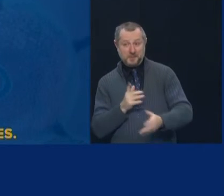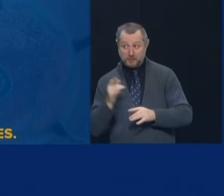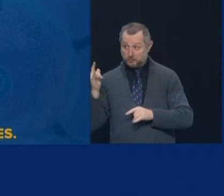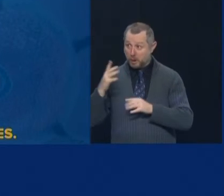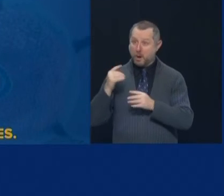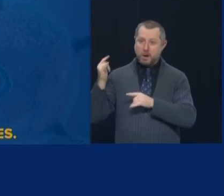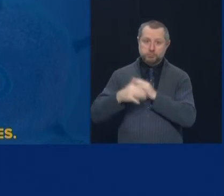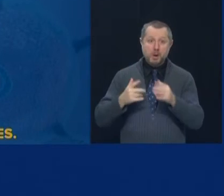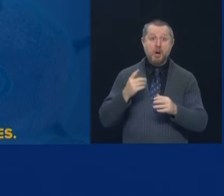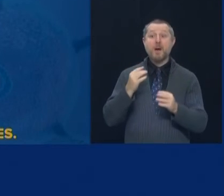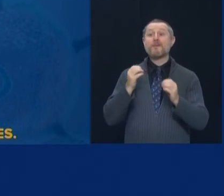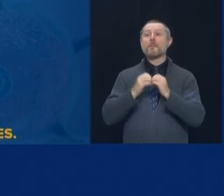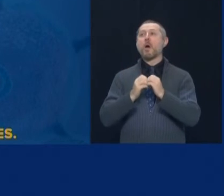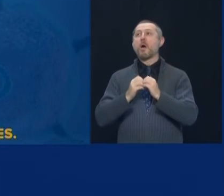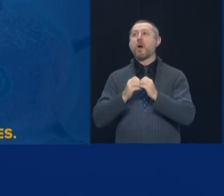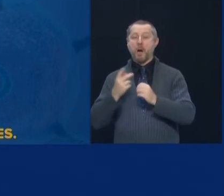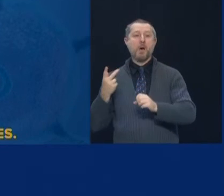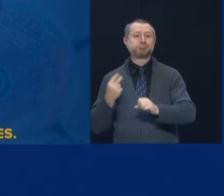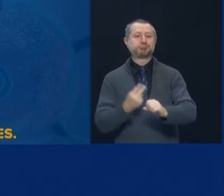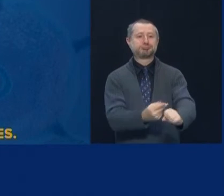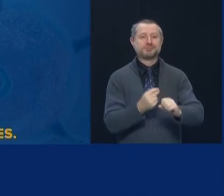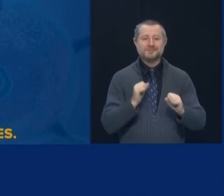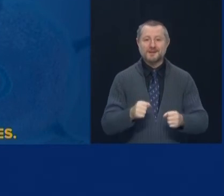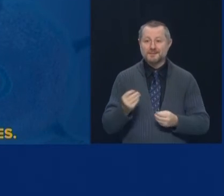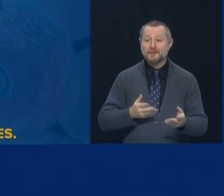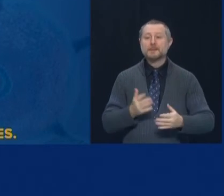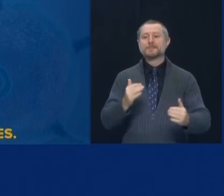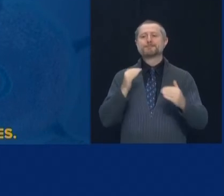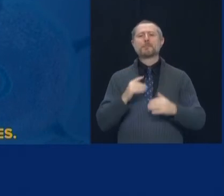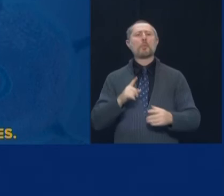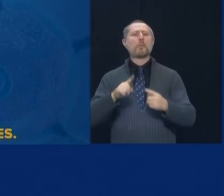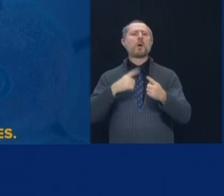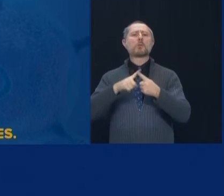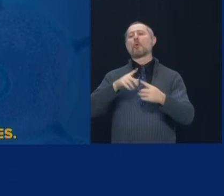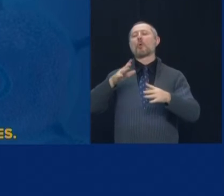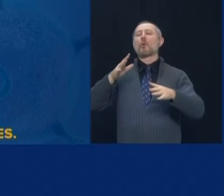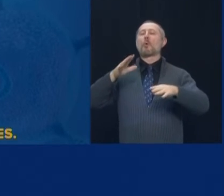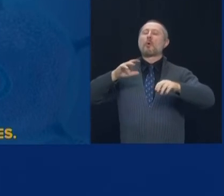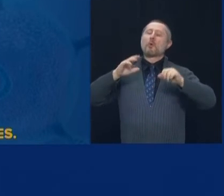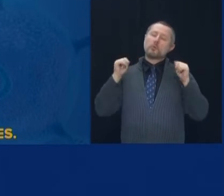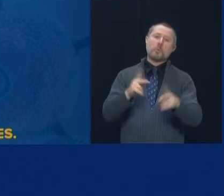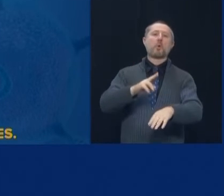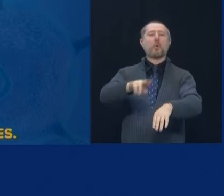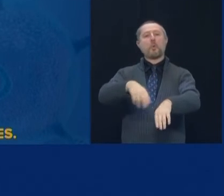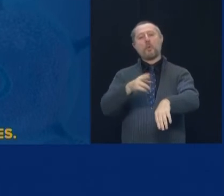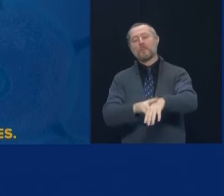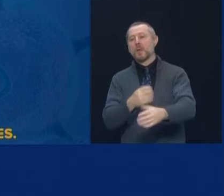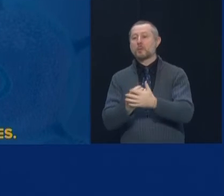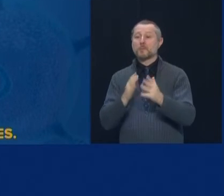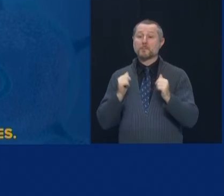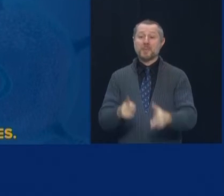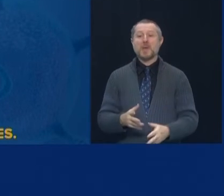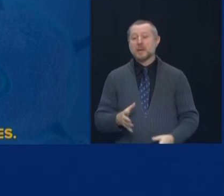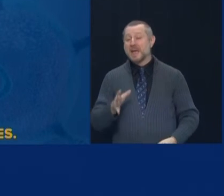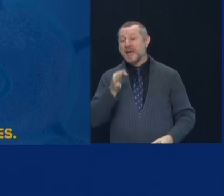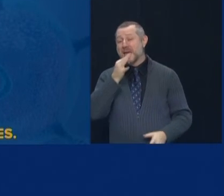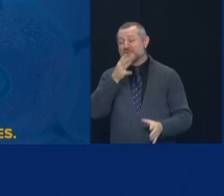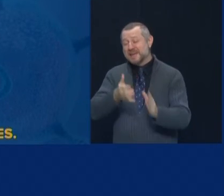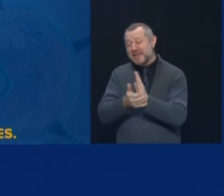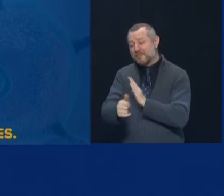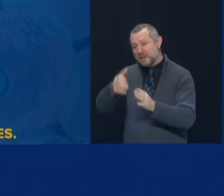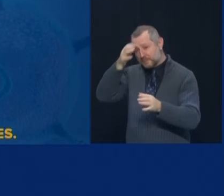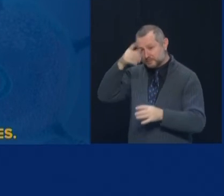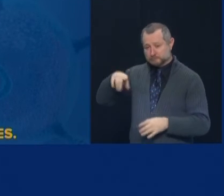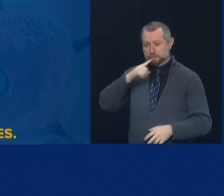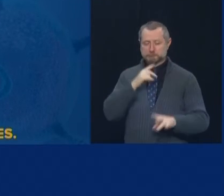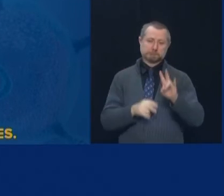it. When do you get back to the normal economy? Experts will say you need 75 to 85%